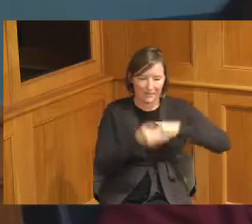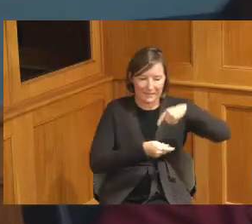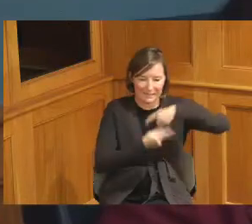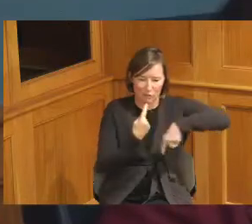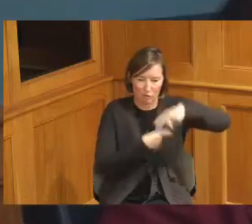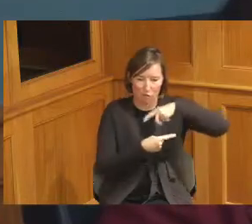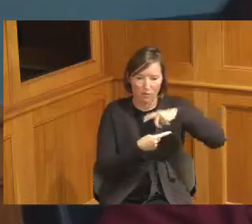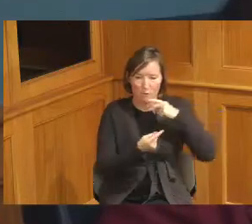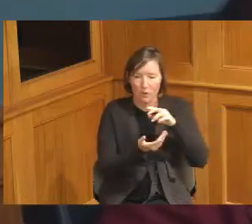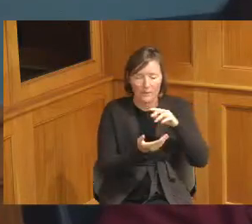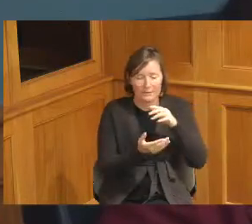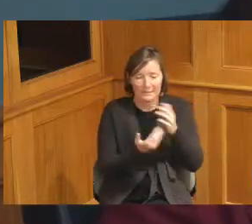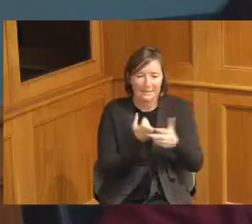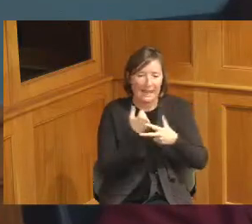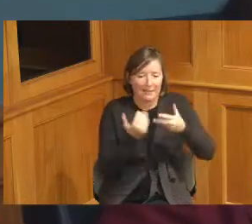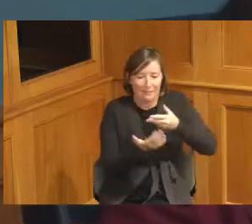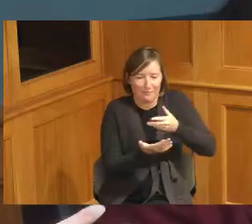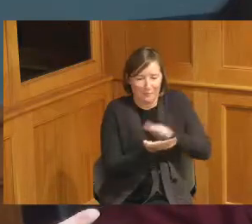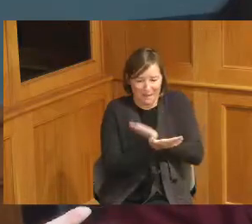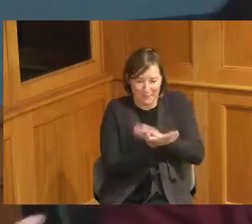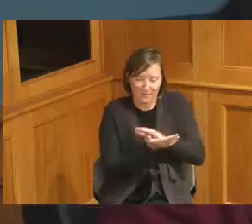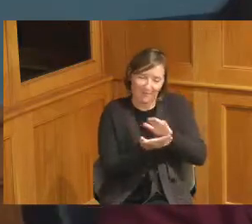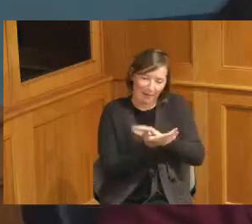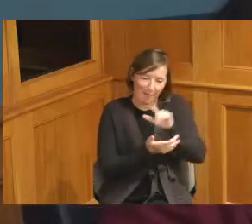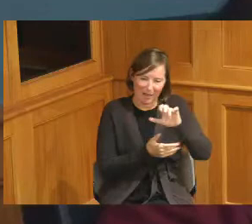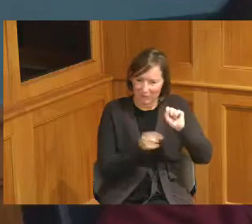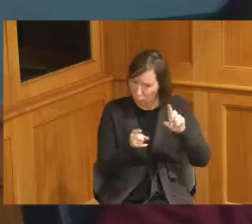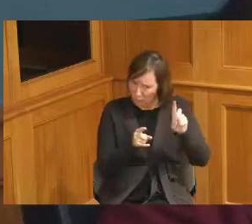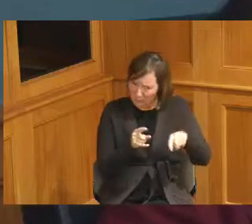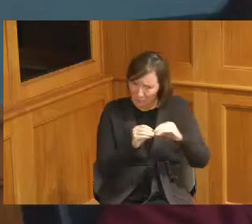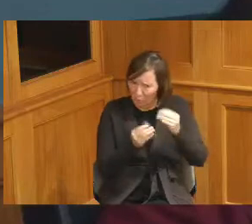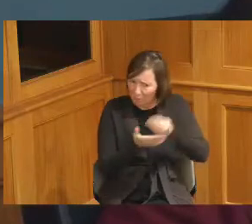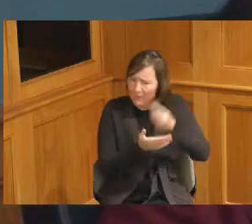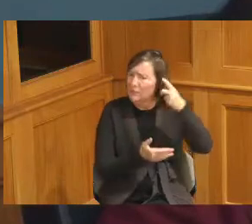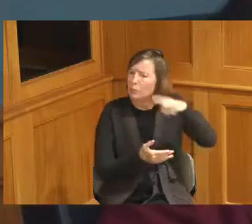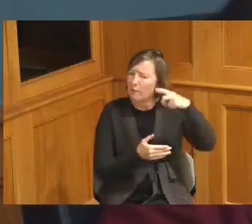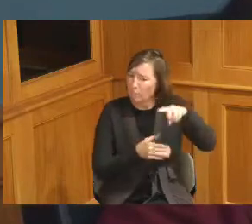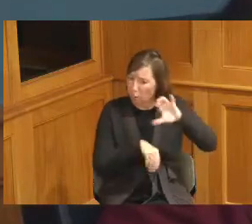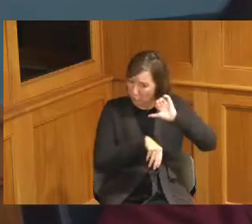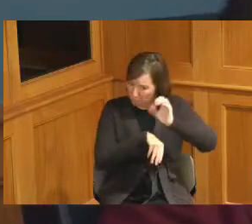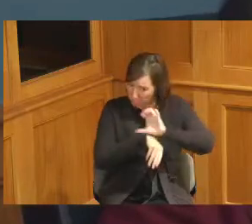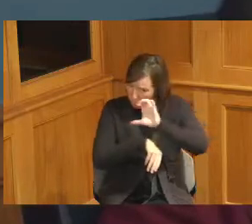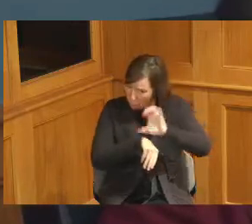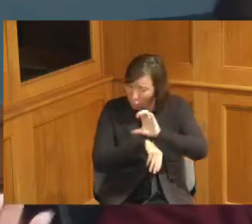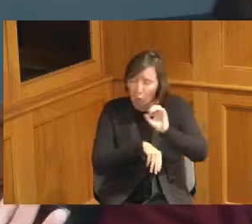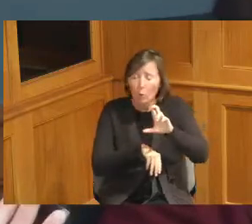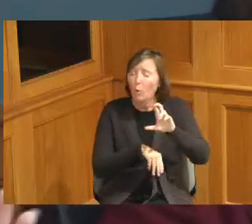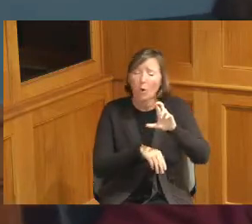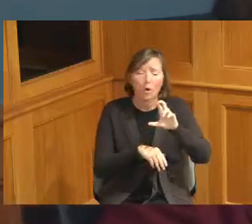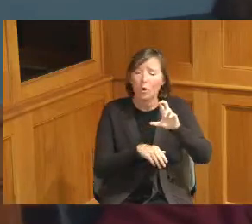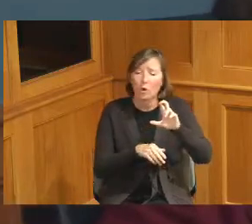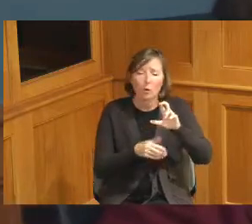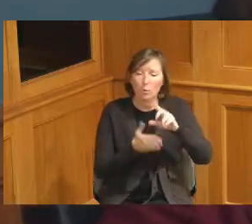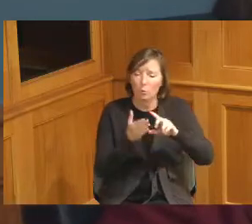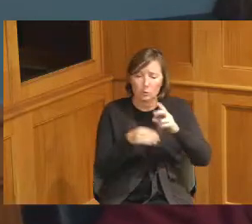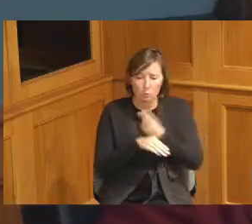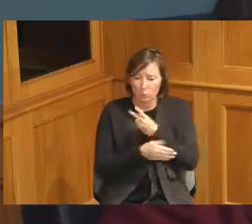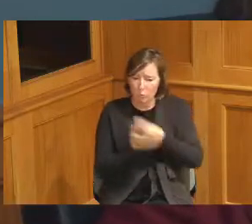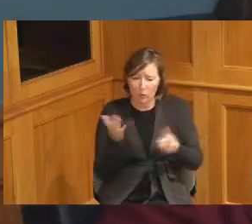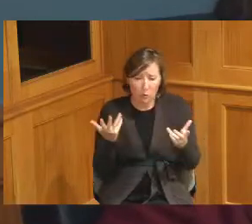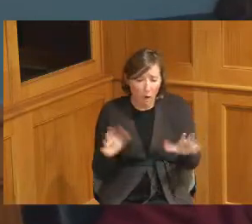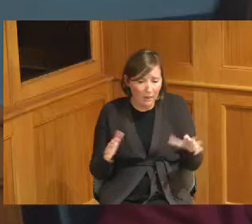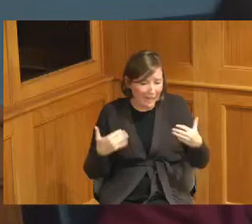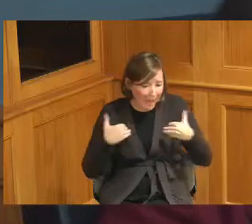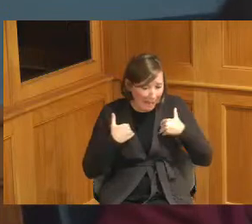guys asking for additional money for computers or to be able to get that started. Did you just use what you had to?